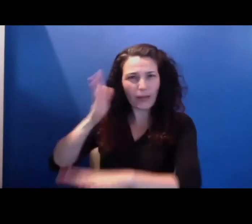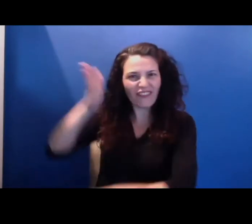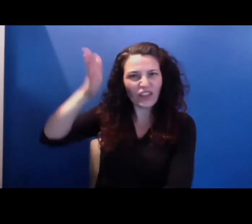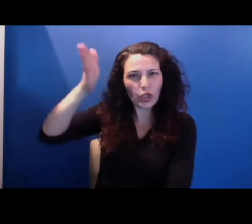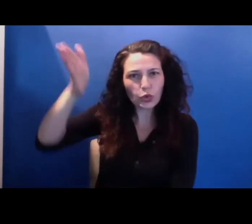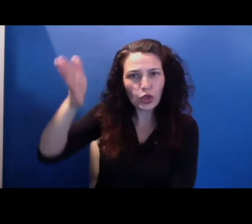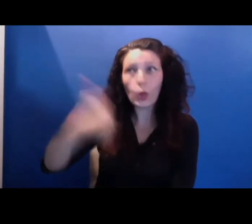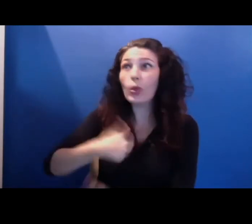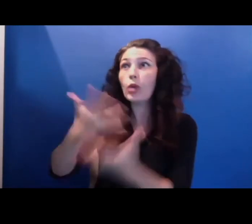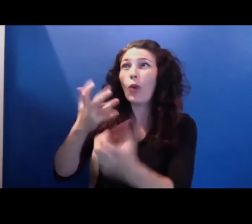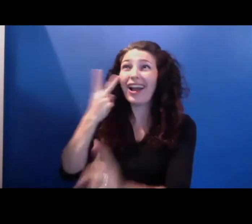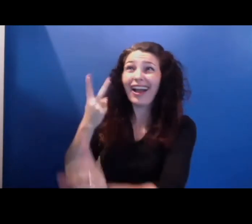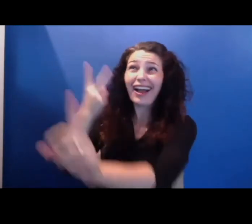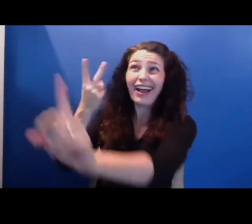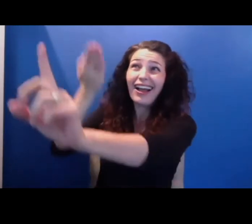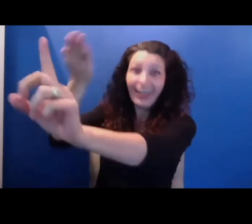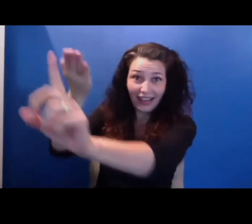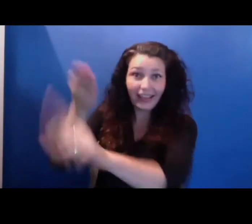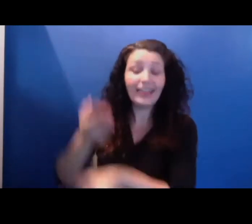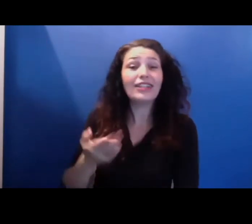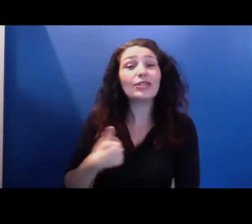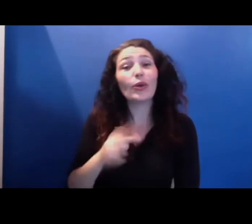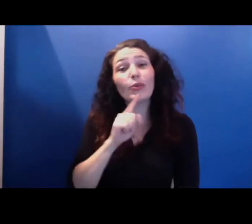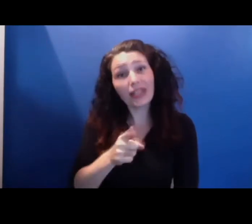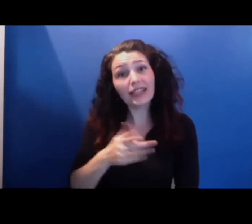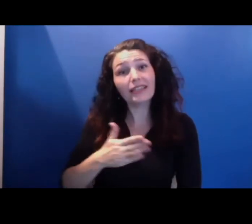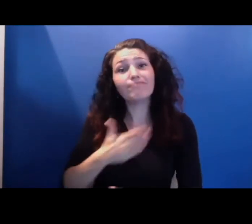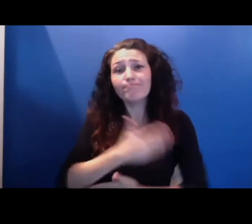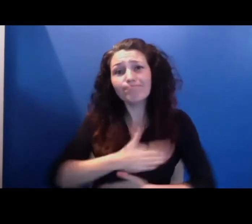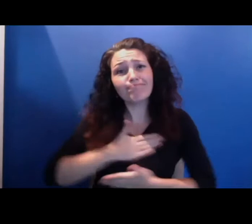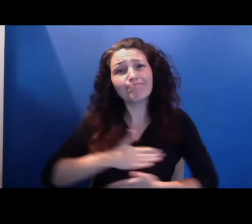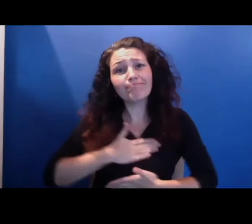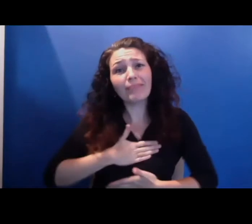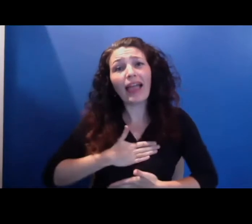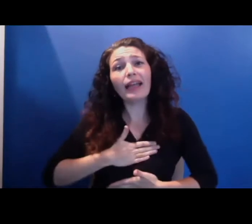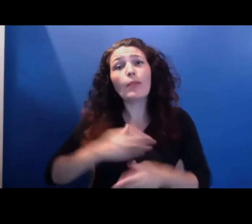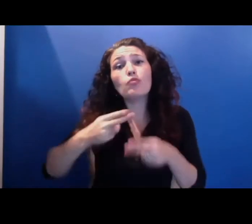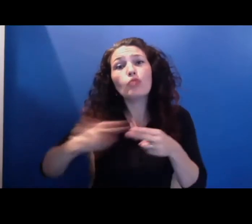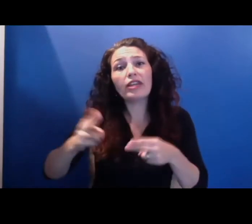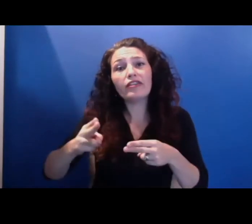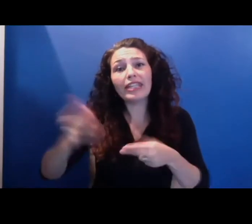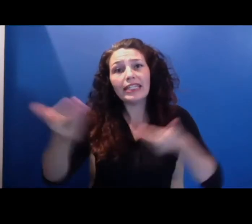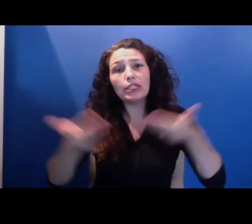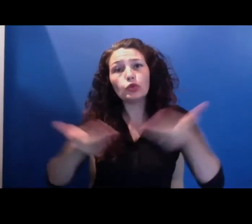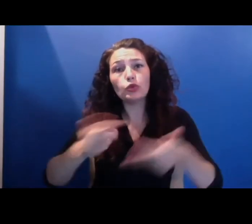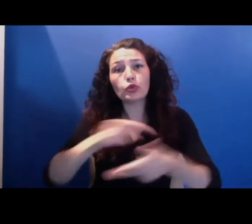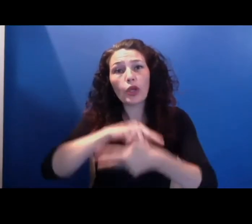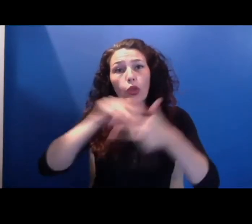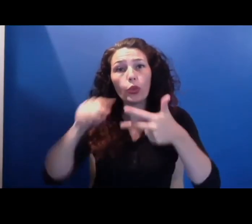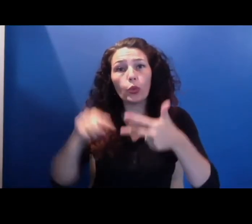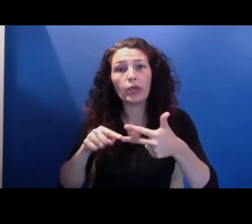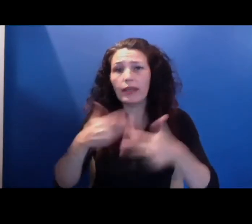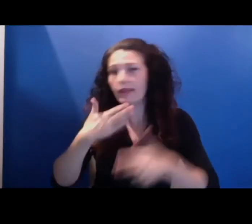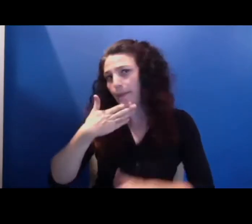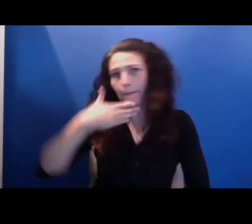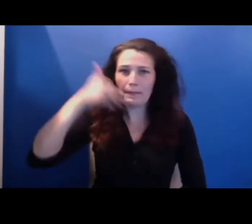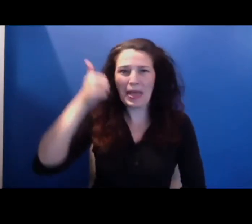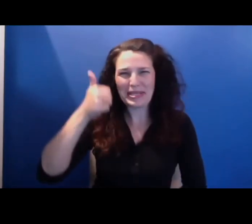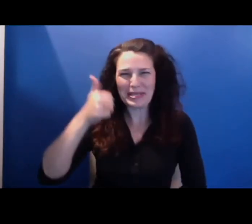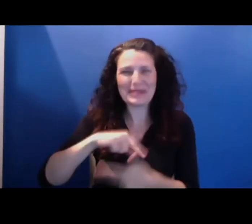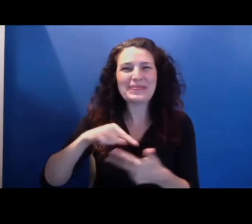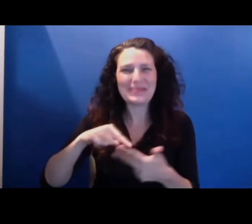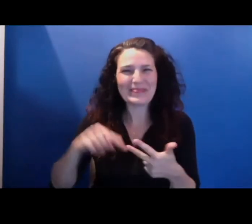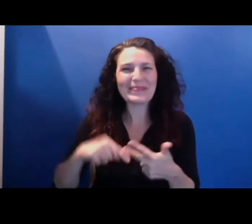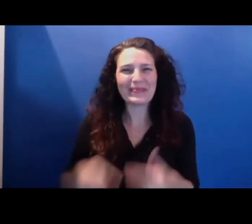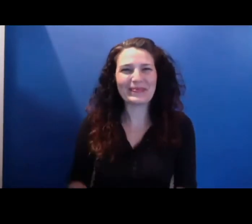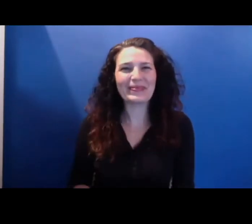great pleasure to very briefly introduce three of the finest of those individuals. I'm